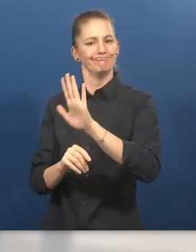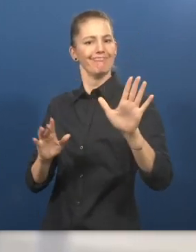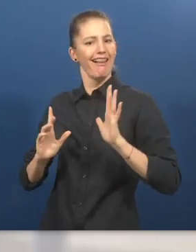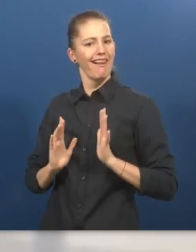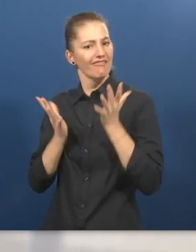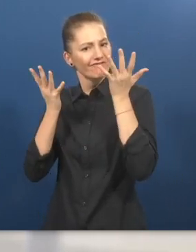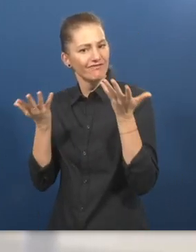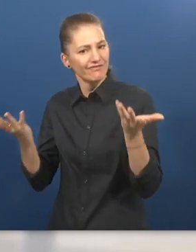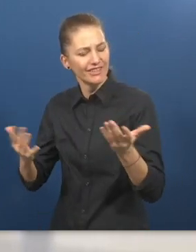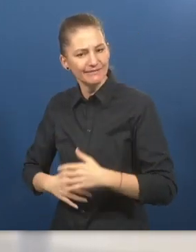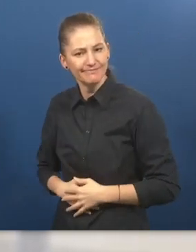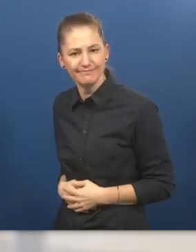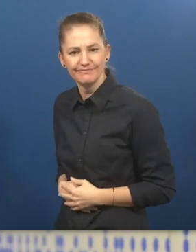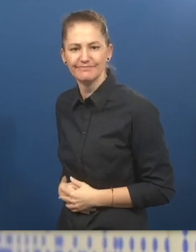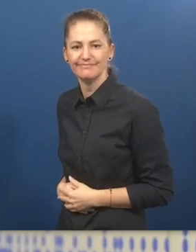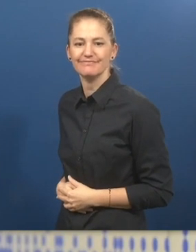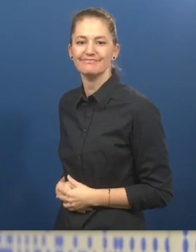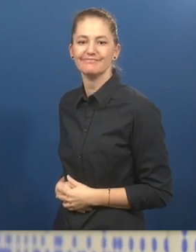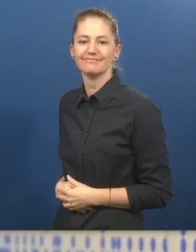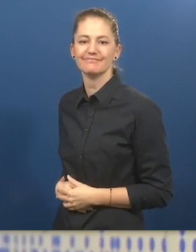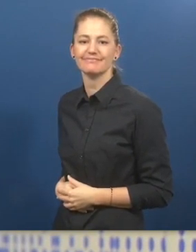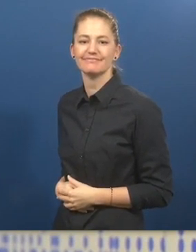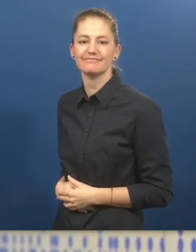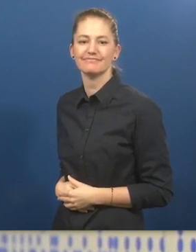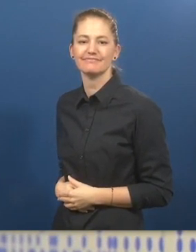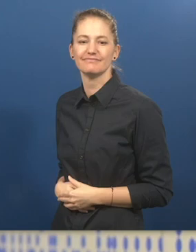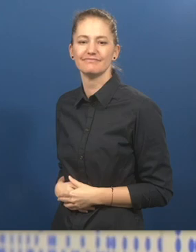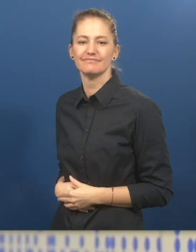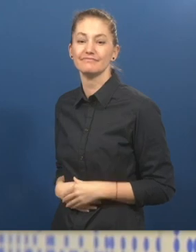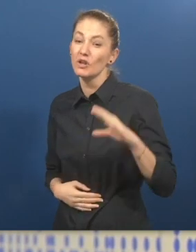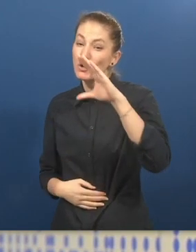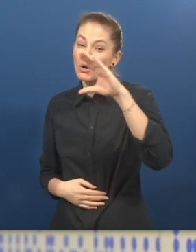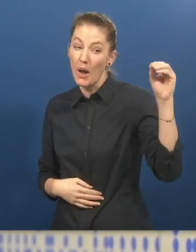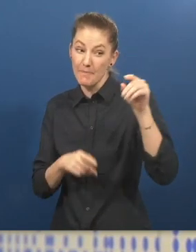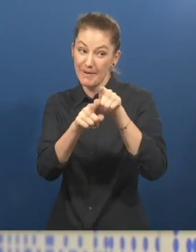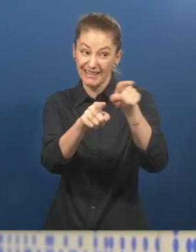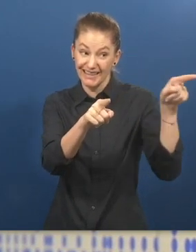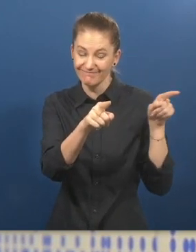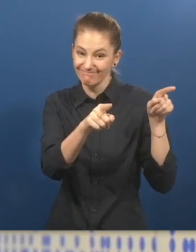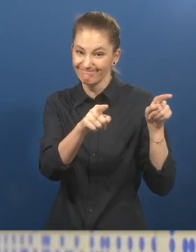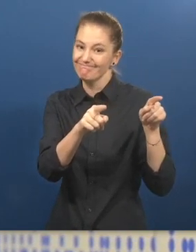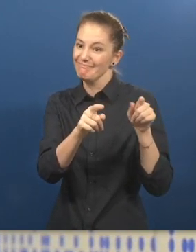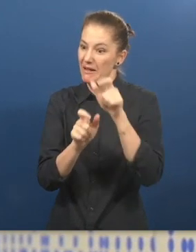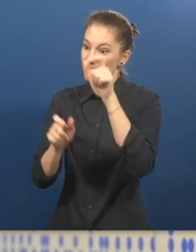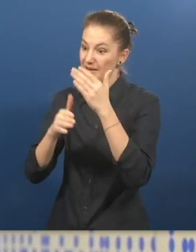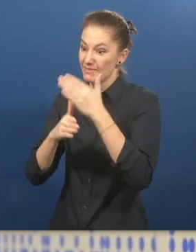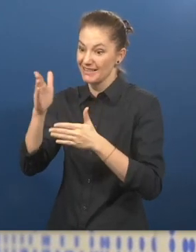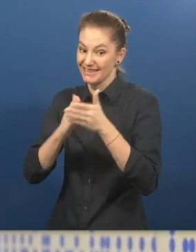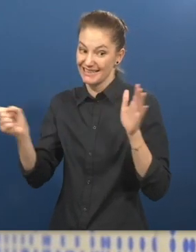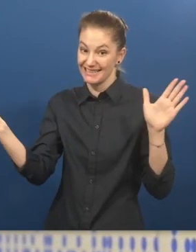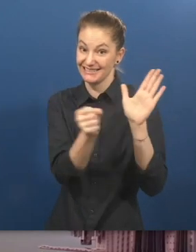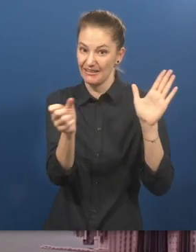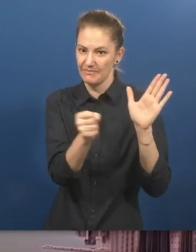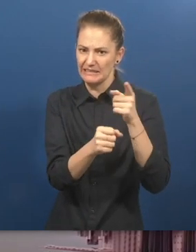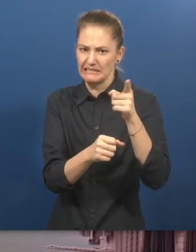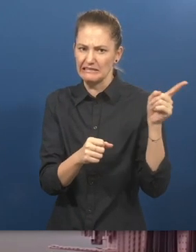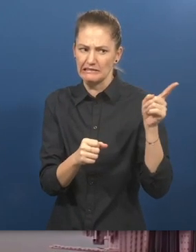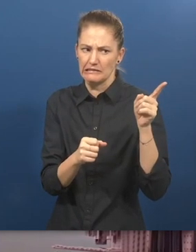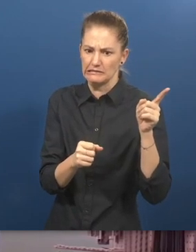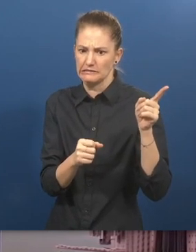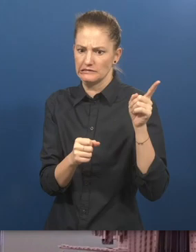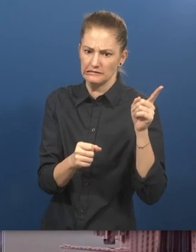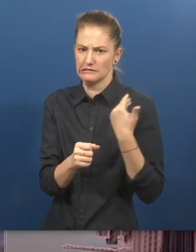companies, proposing them a purpose so data can be the protagonist of their own inclusive transformation process. How did this